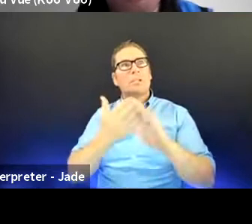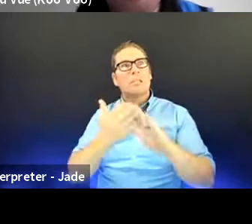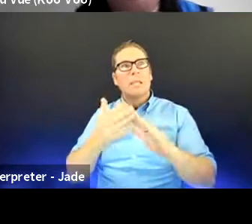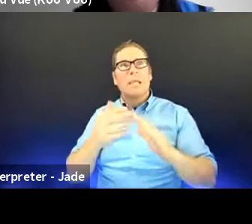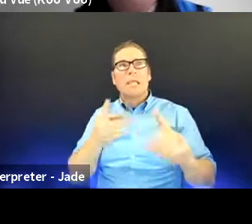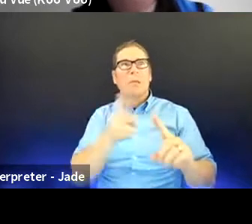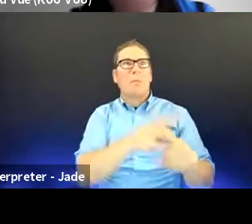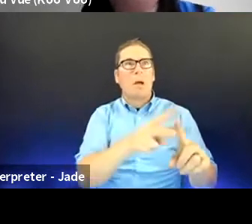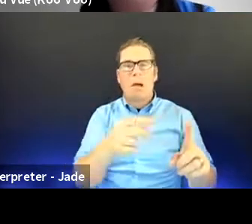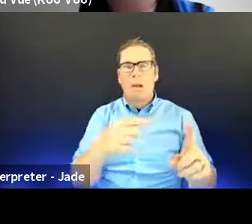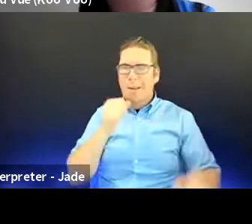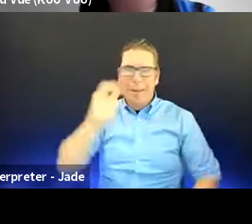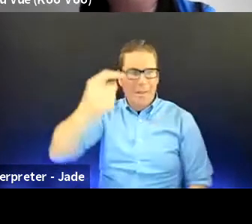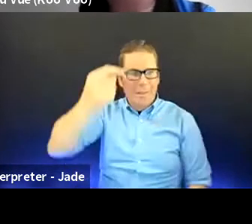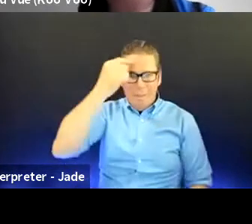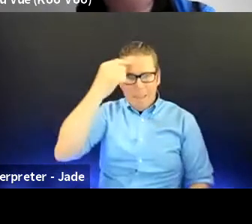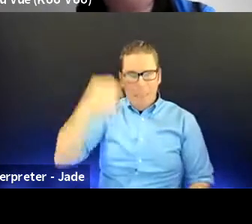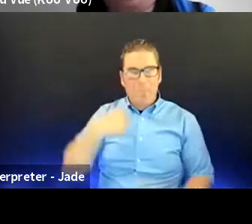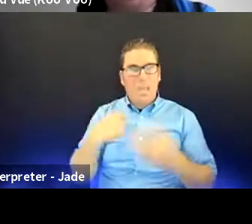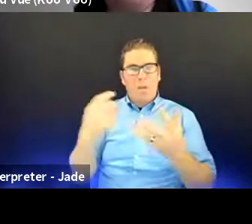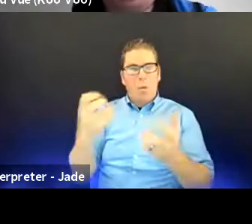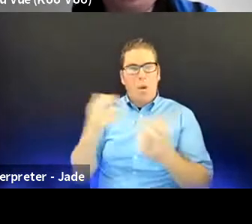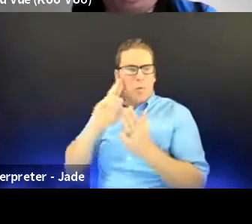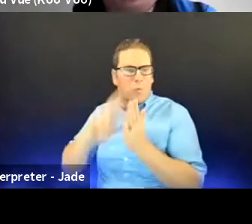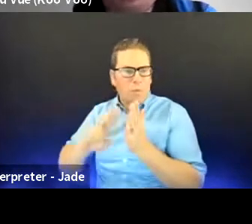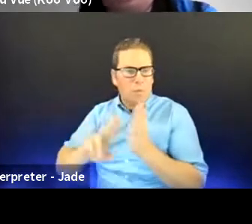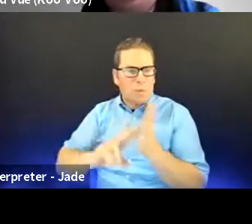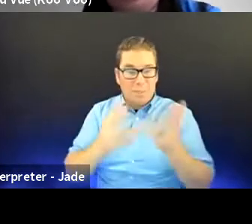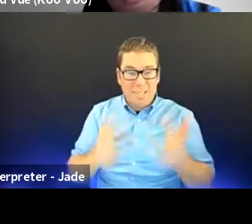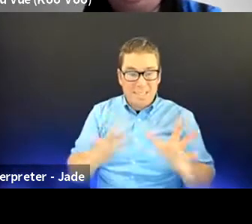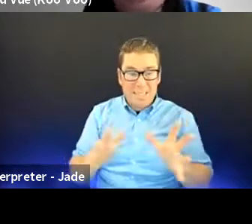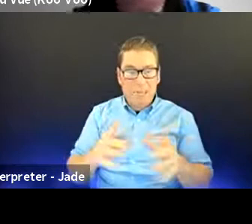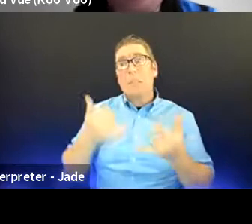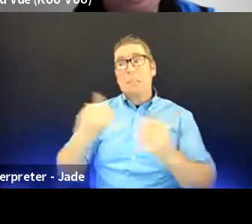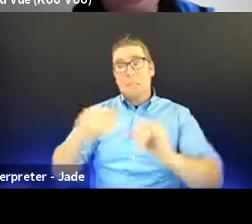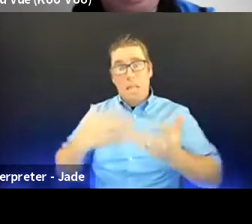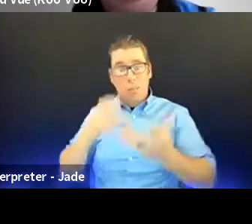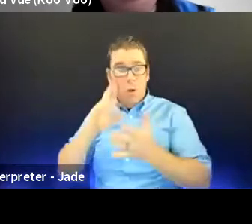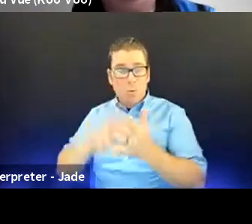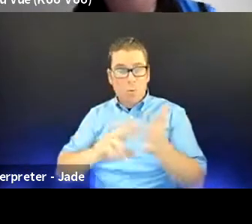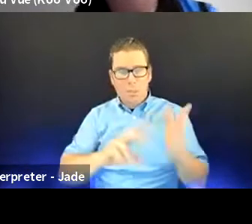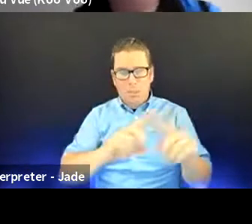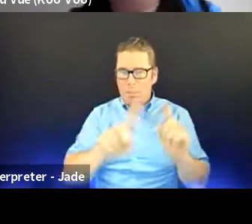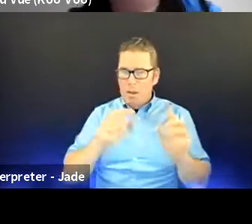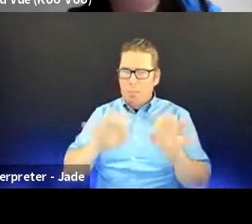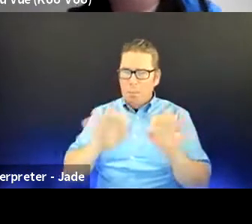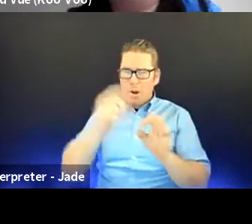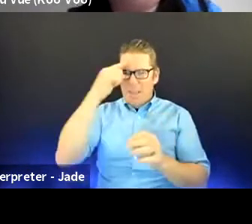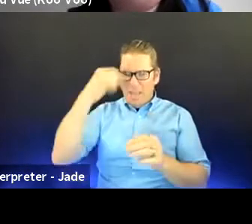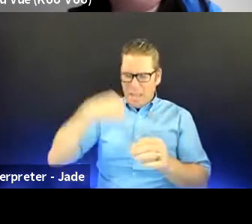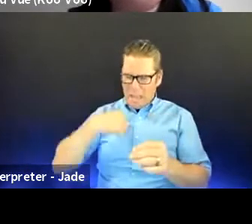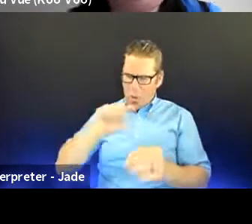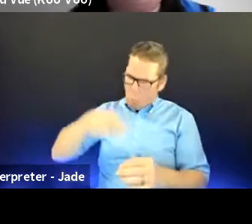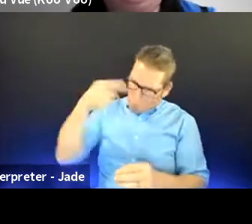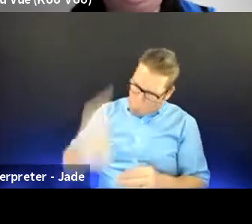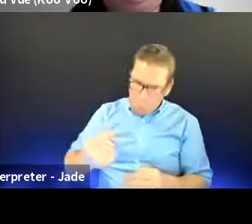love research. But the other thing is you have to also figure out like, what do you wanna do? Is it that you only wanna do research, or is it